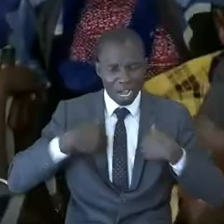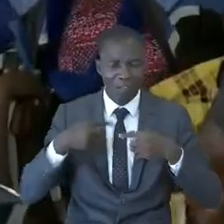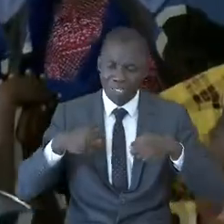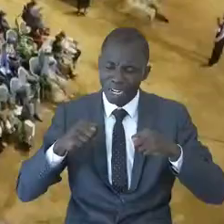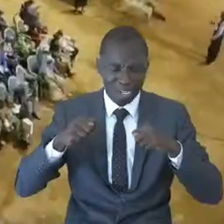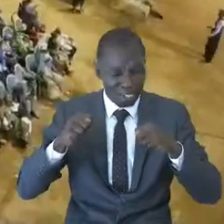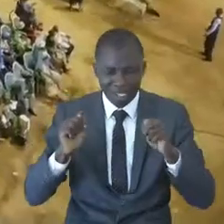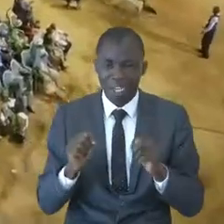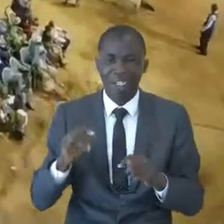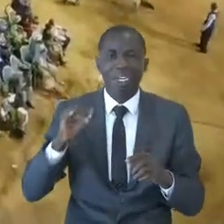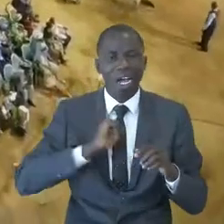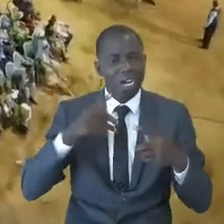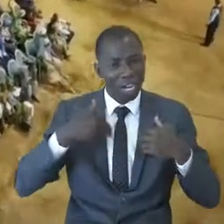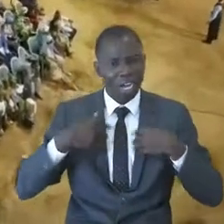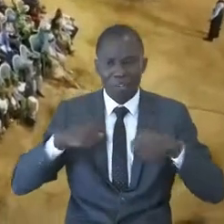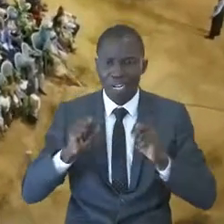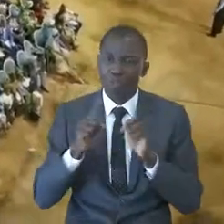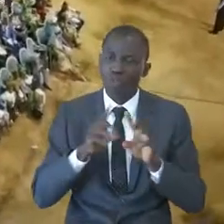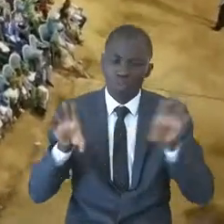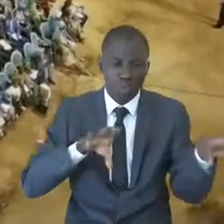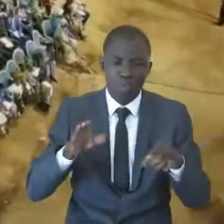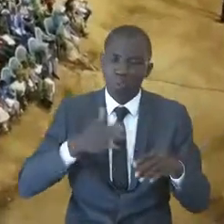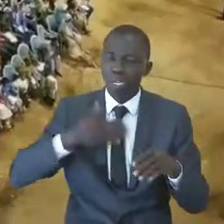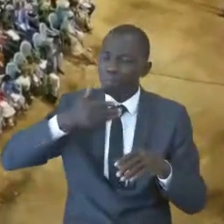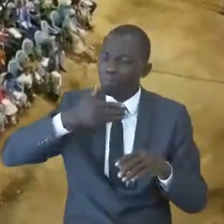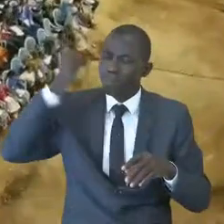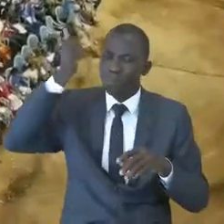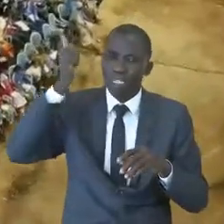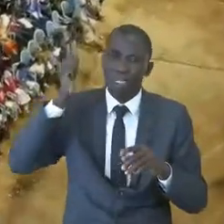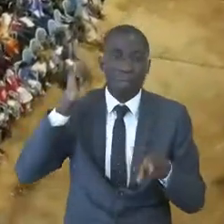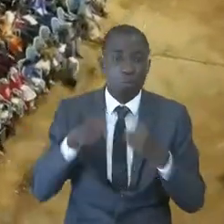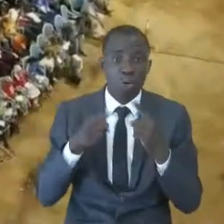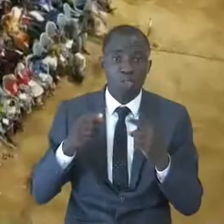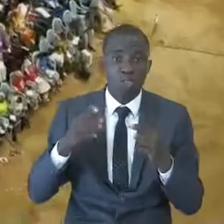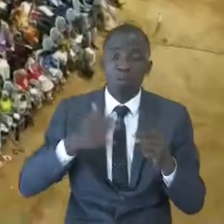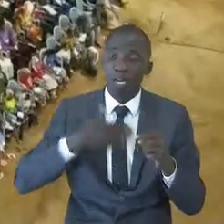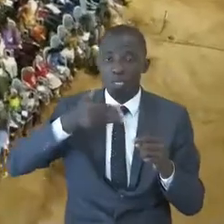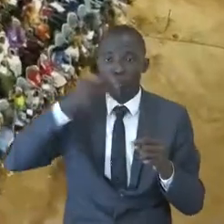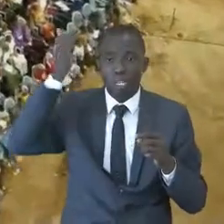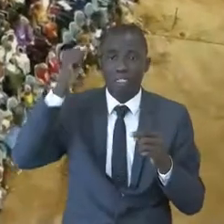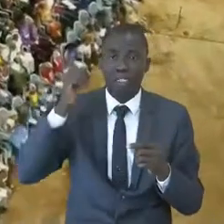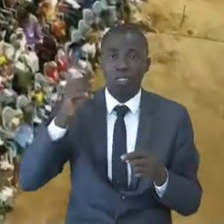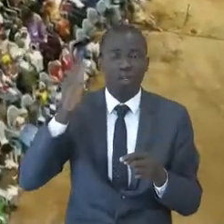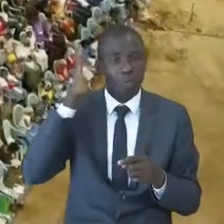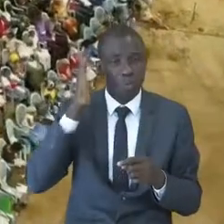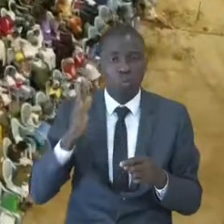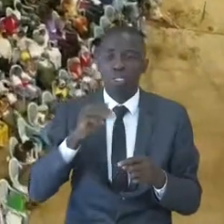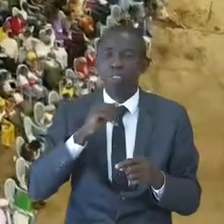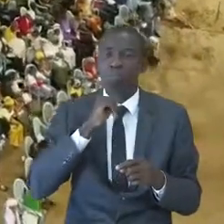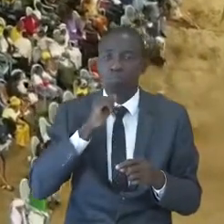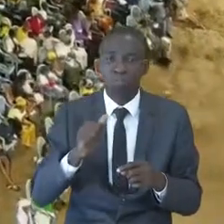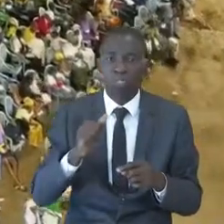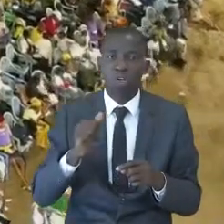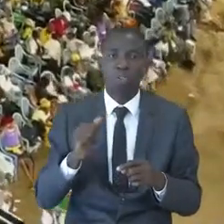resolutions. I've tried to do my best, but my best could not